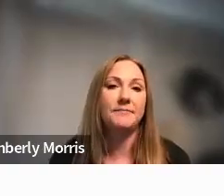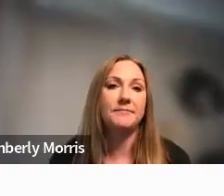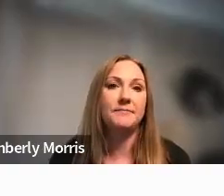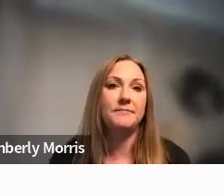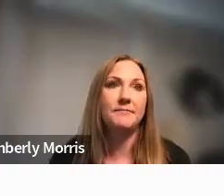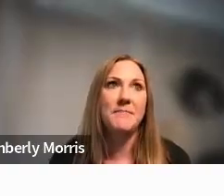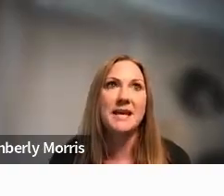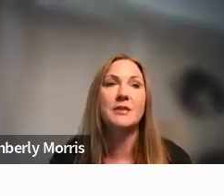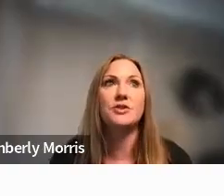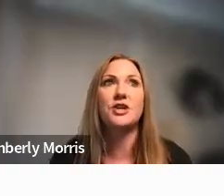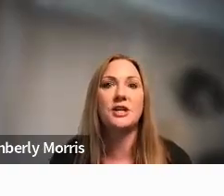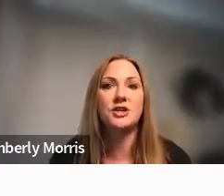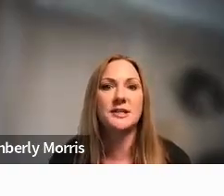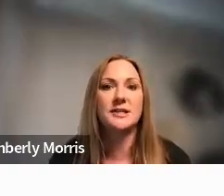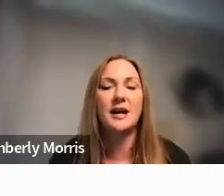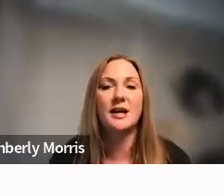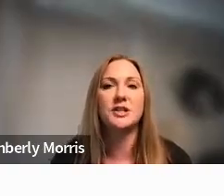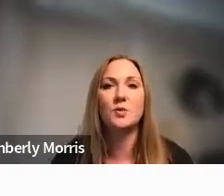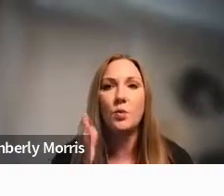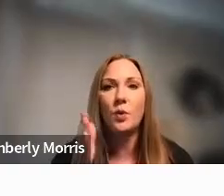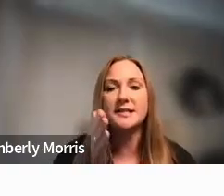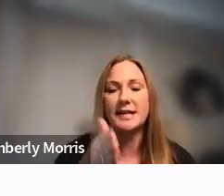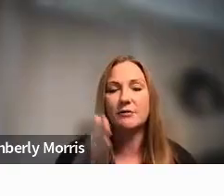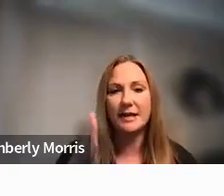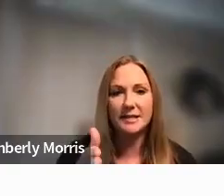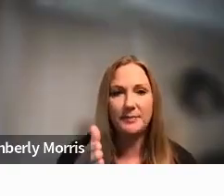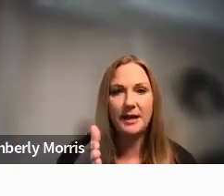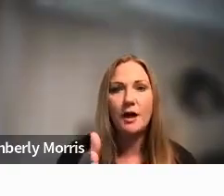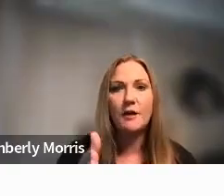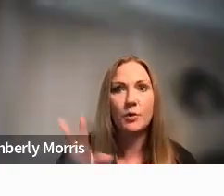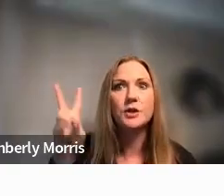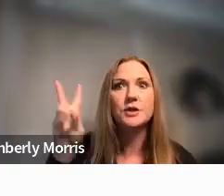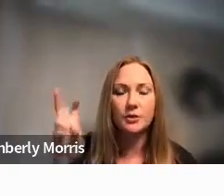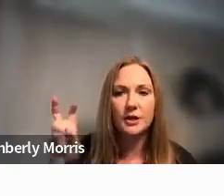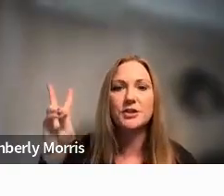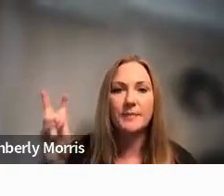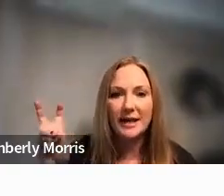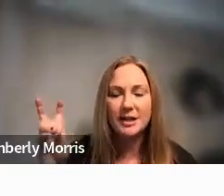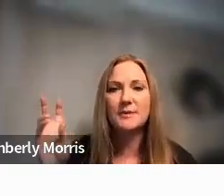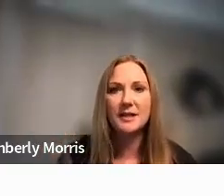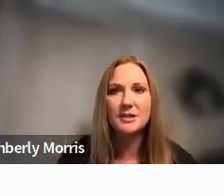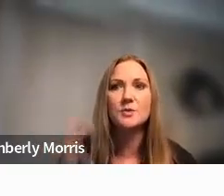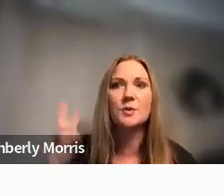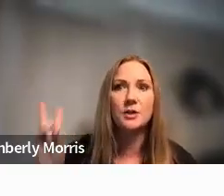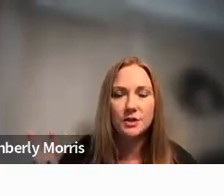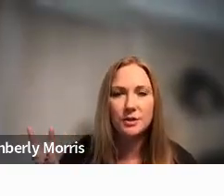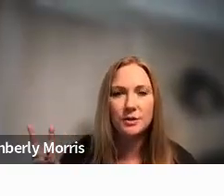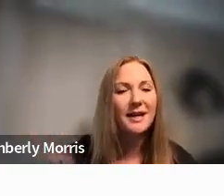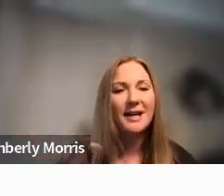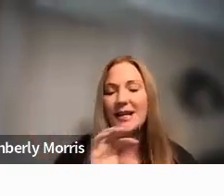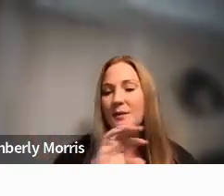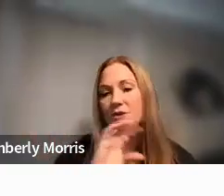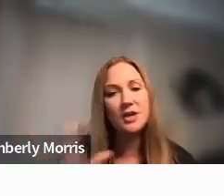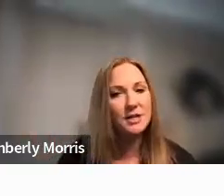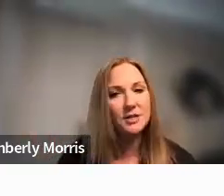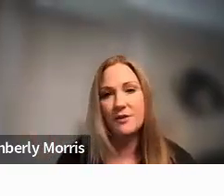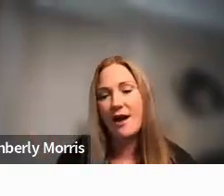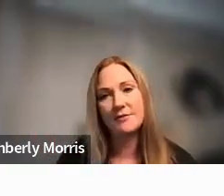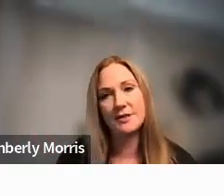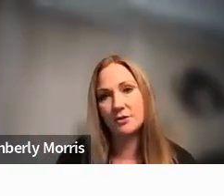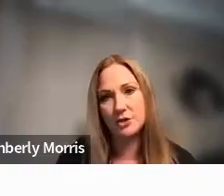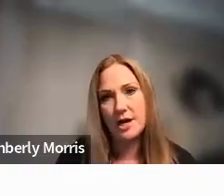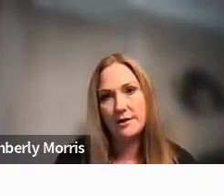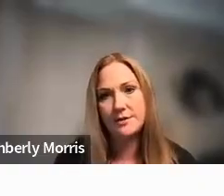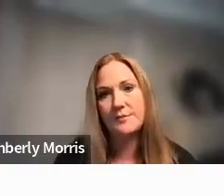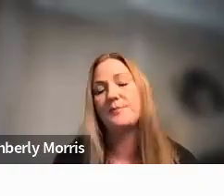And make those changes, not just one set recipe for secretion management. This is what you do. It will change